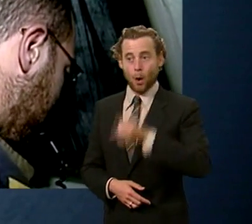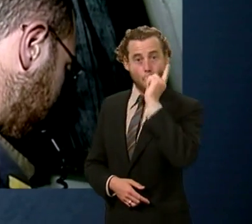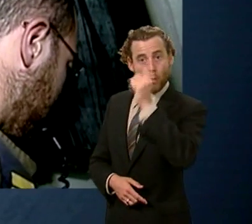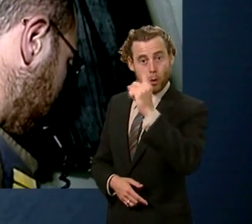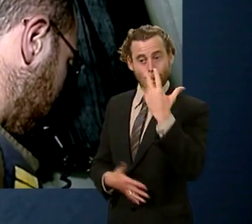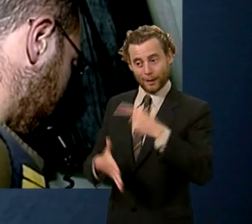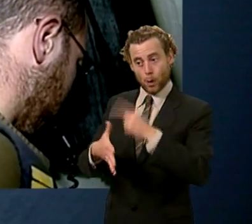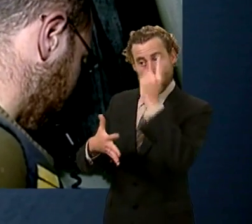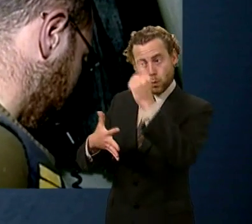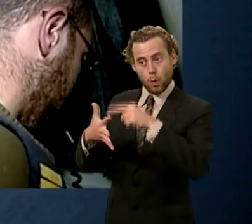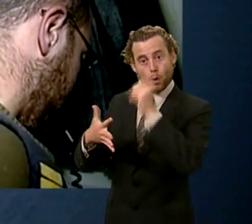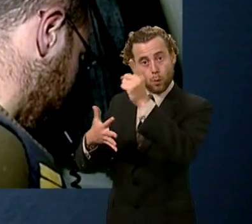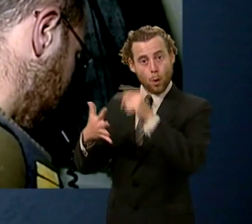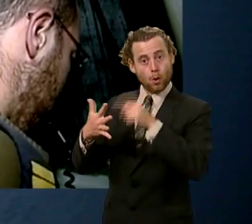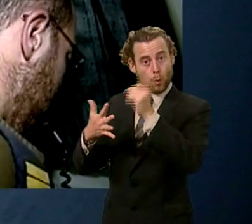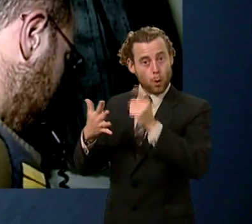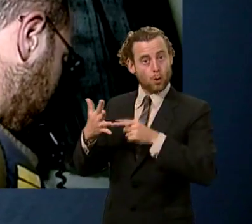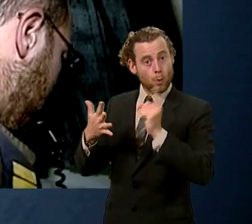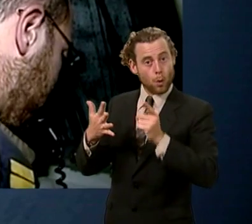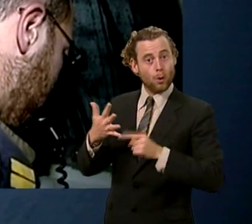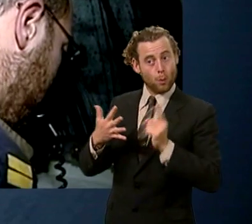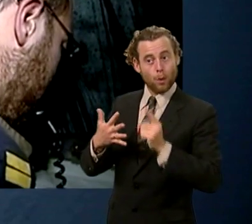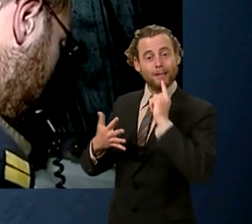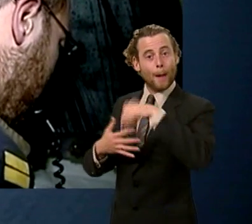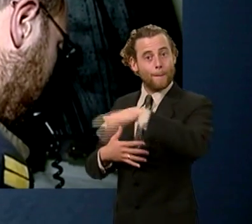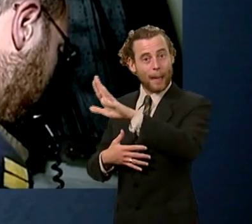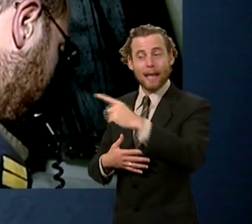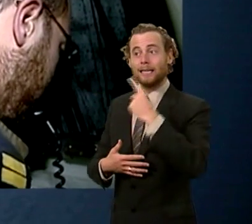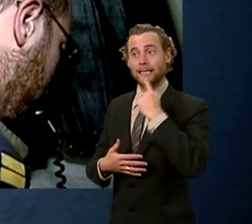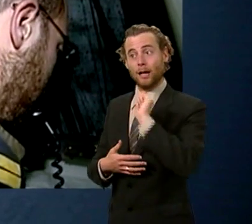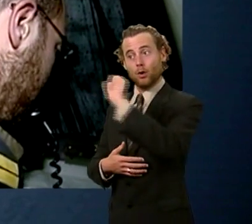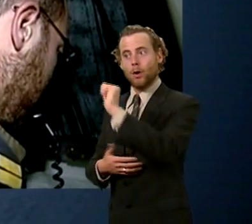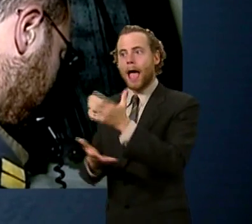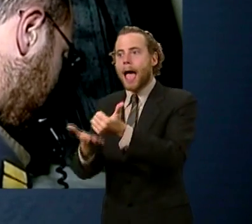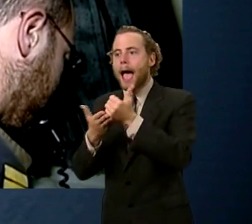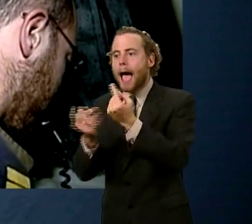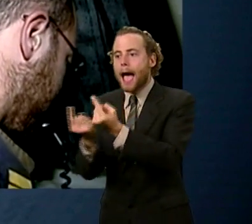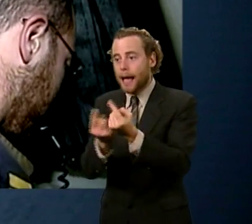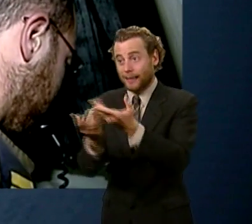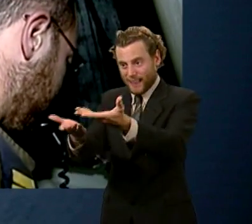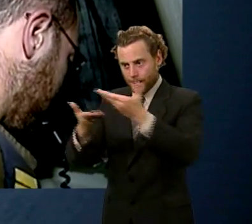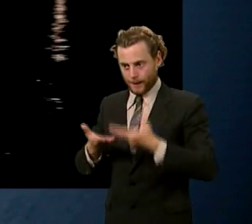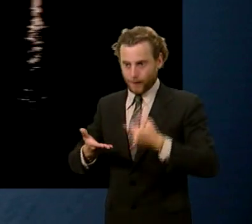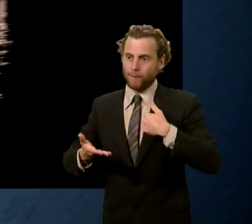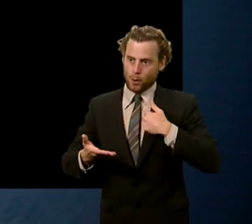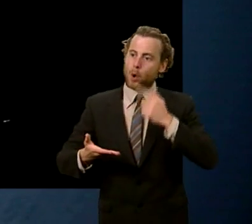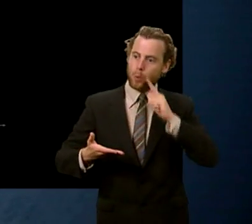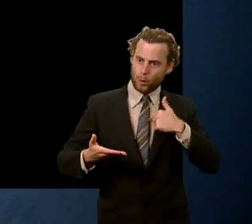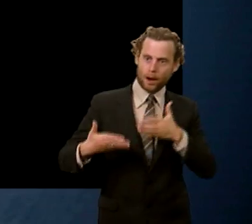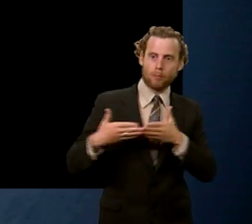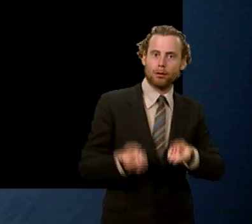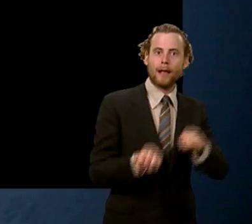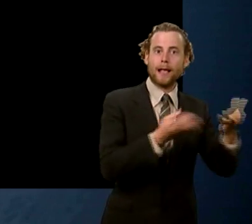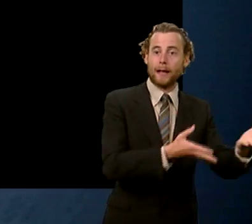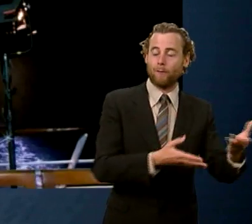to the flotilla to turn back. They offered to take the aid to an Israeli port and deliver it to Gaza. If you